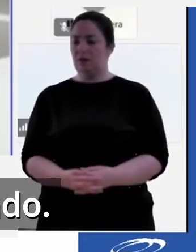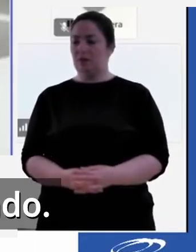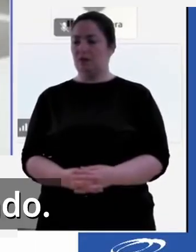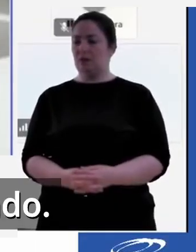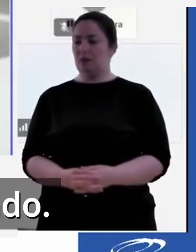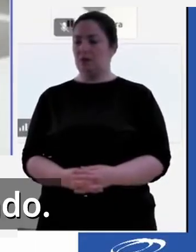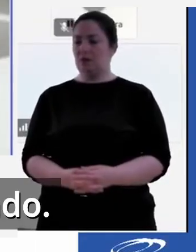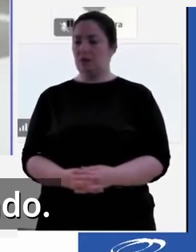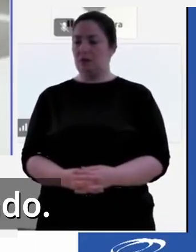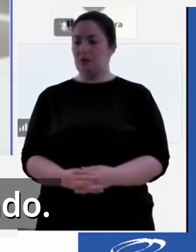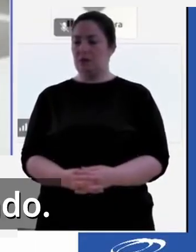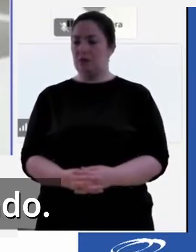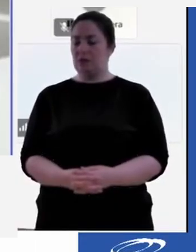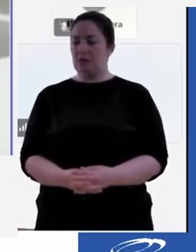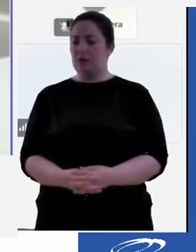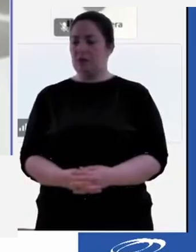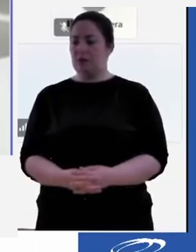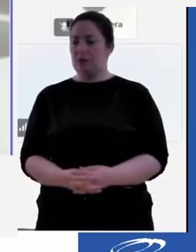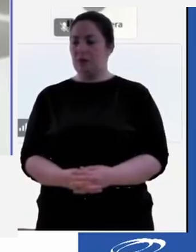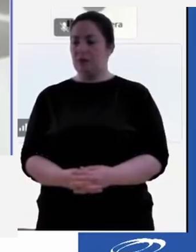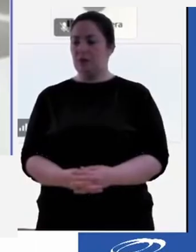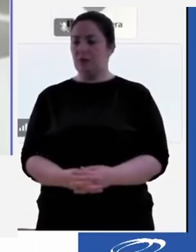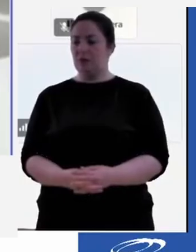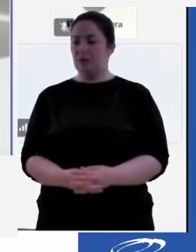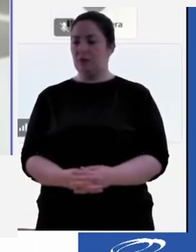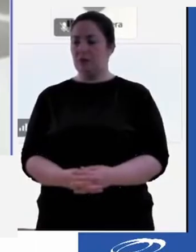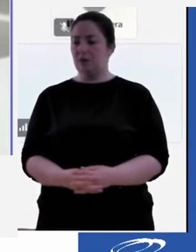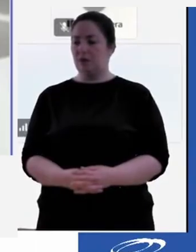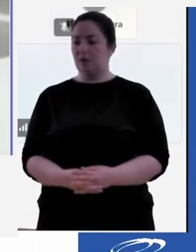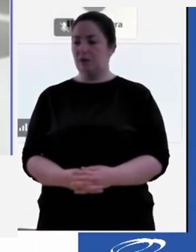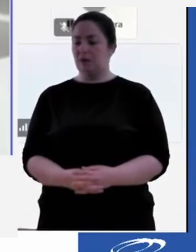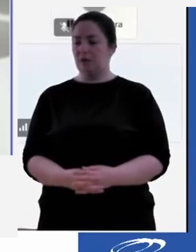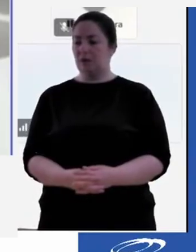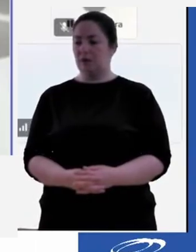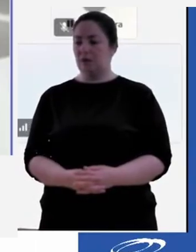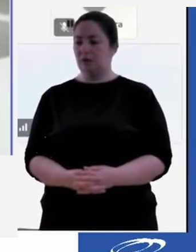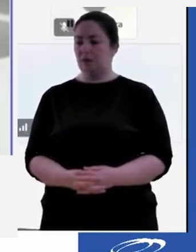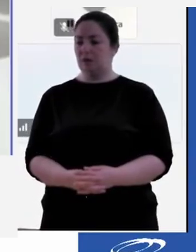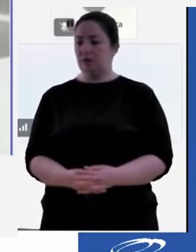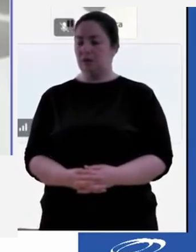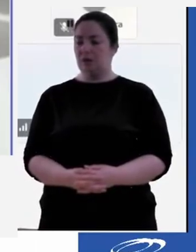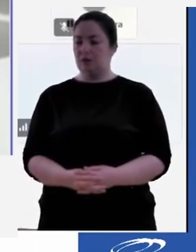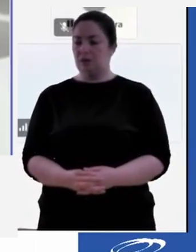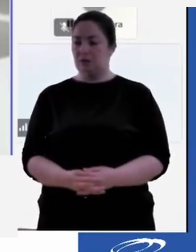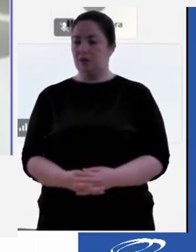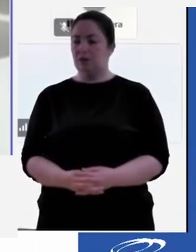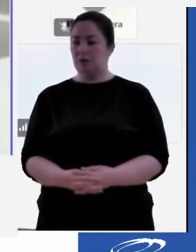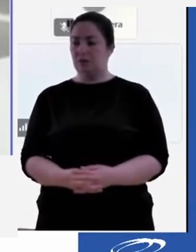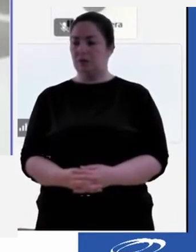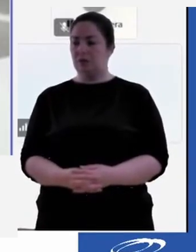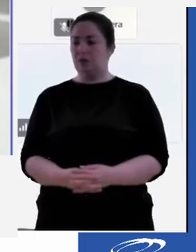I don't know when, in the New England Journal of Medicine. Juliana, I think you covered that in your lecture earlier, or will cover that.